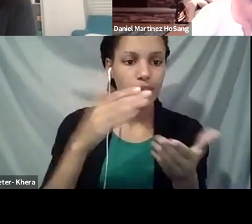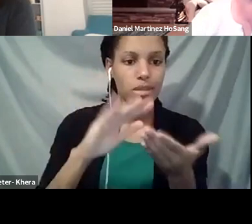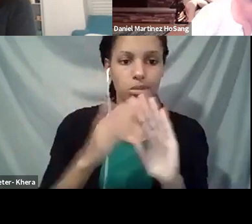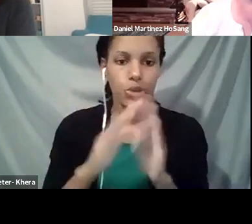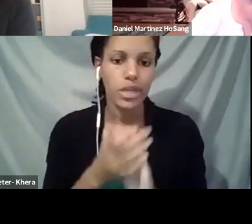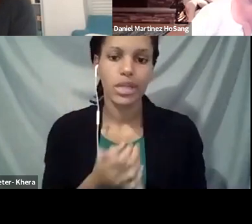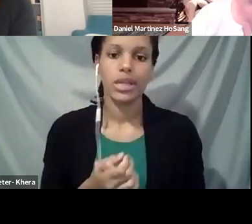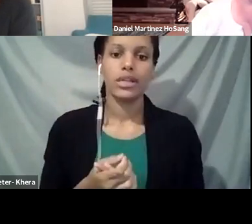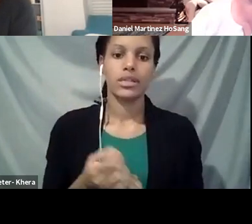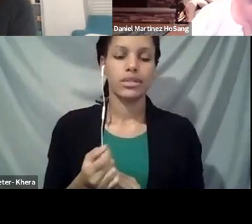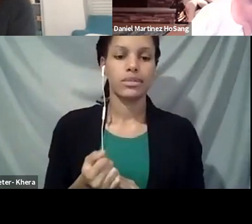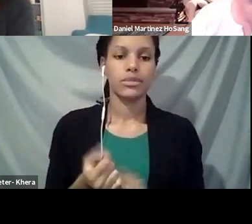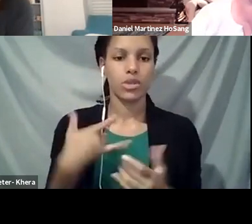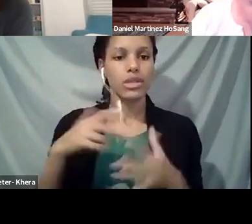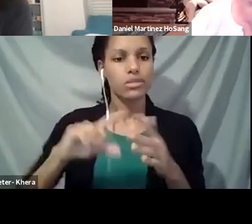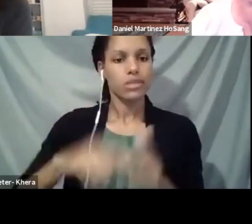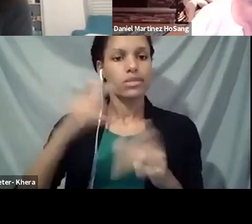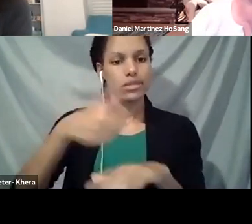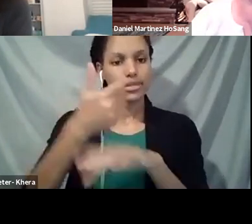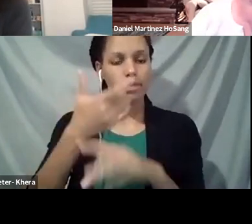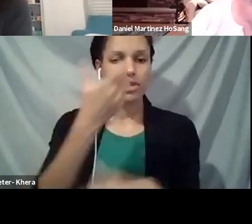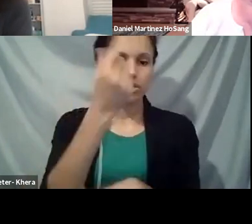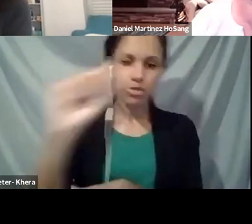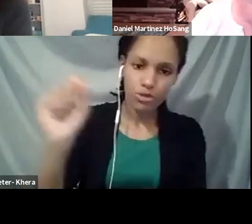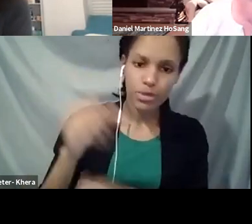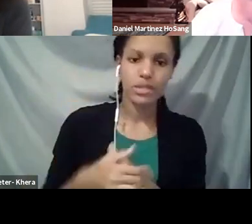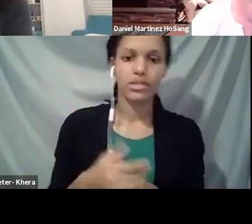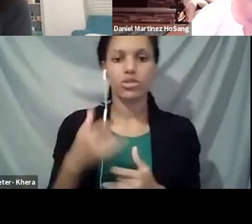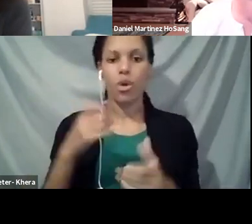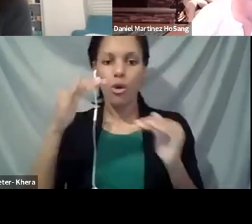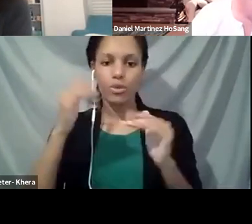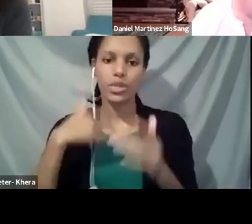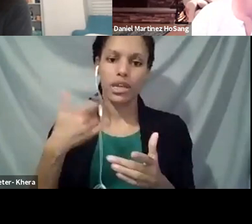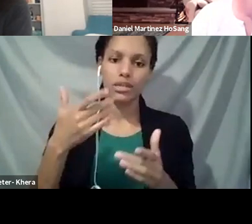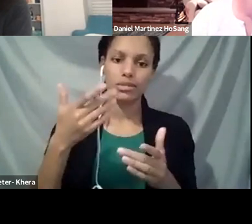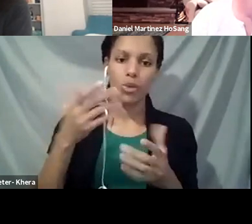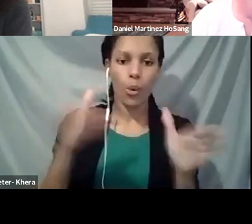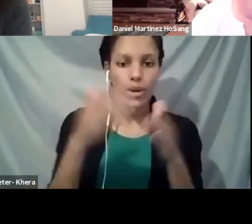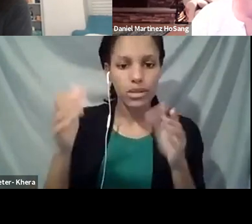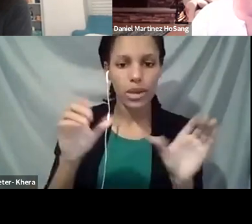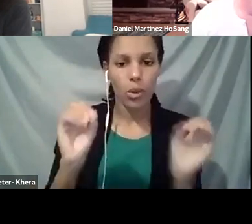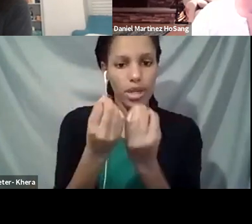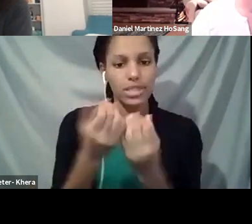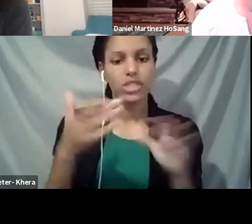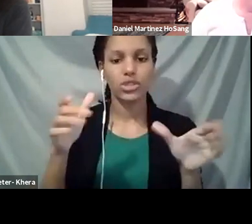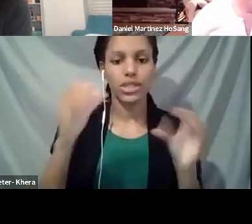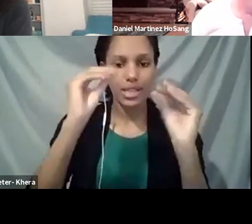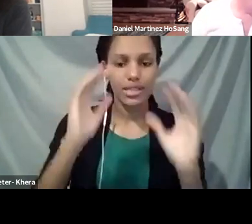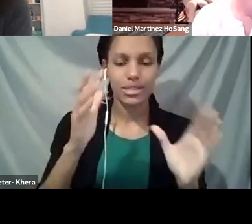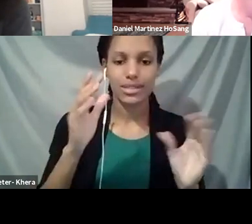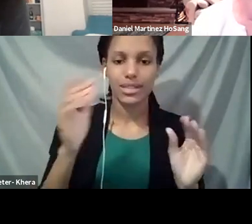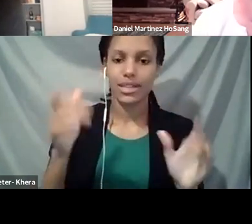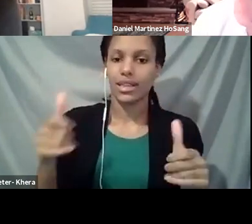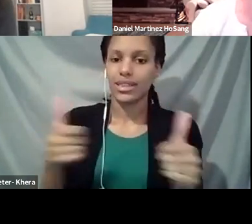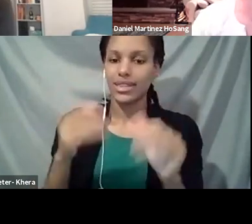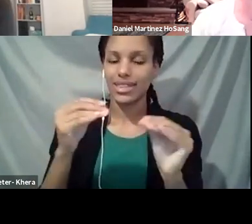leaders, many of whom supported increasing school diversity, felt that the initial proposal to eliminate the SHSAT by the mayor completely shut out